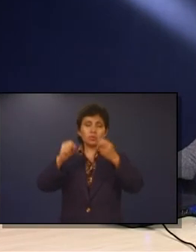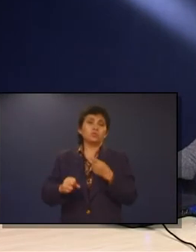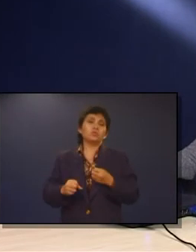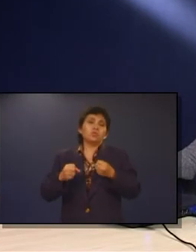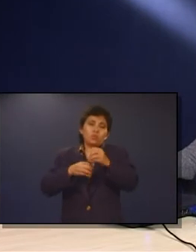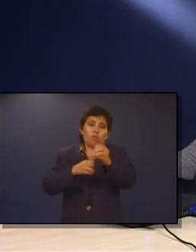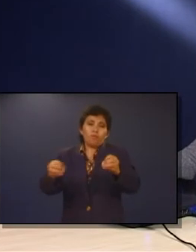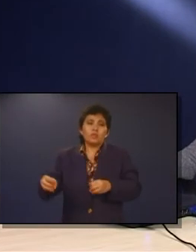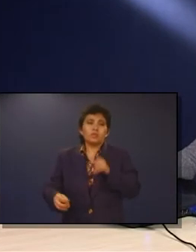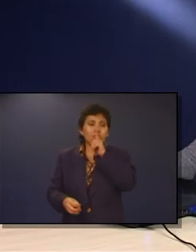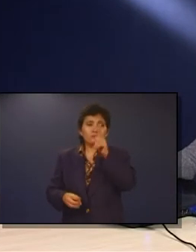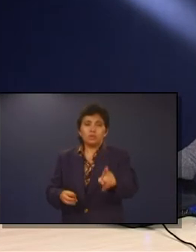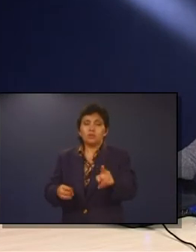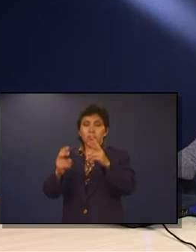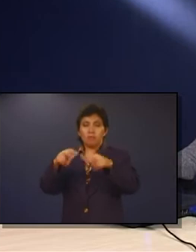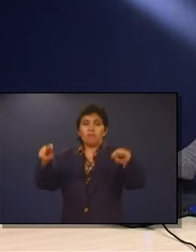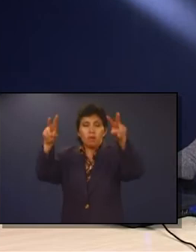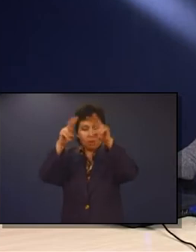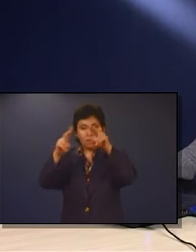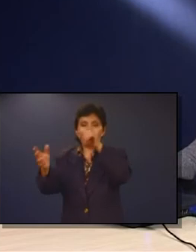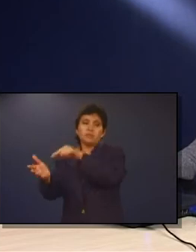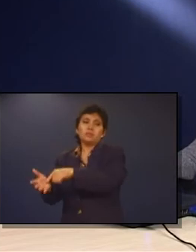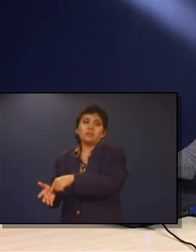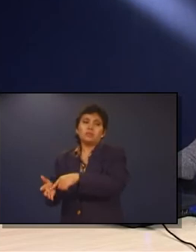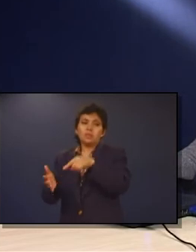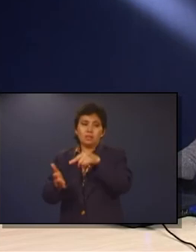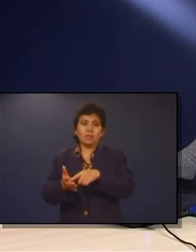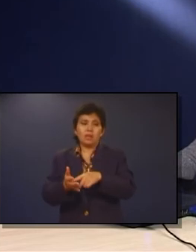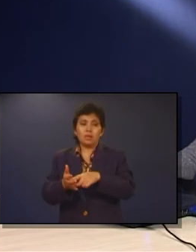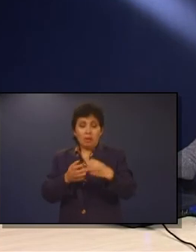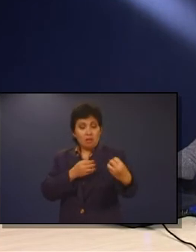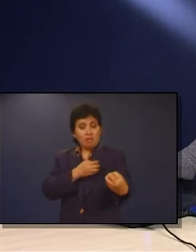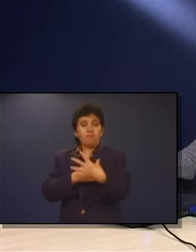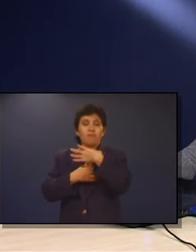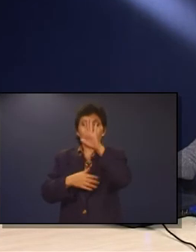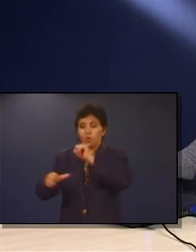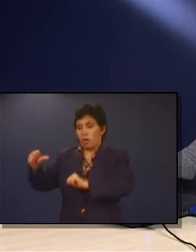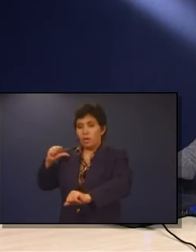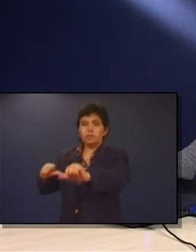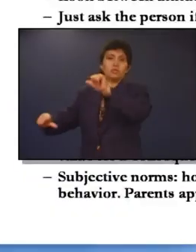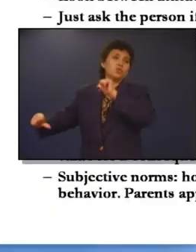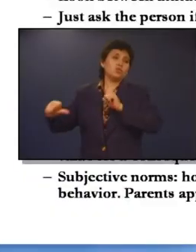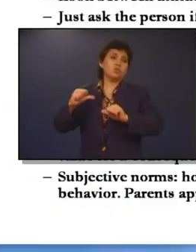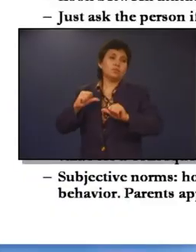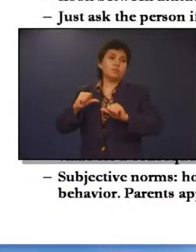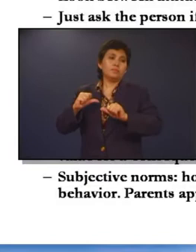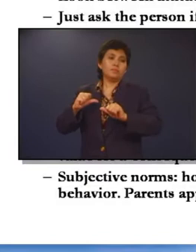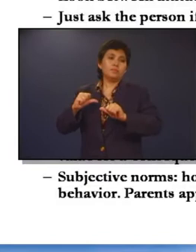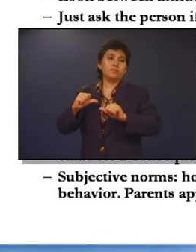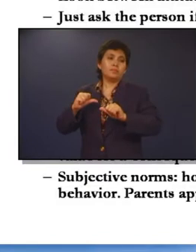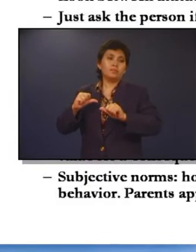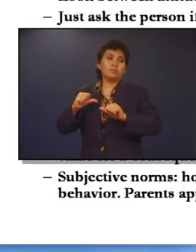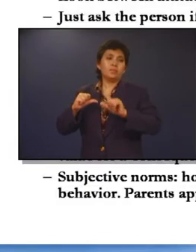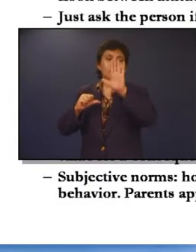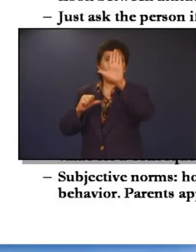okay? I'm sure your value to that is really low, okay? And that would affect your attitude, to whether you smoke. Next one is